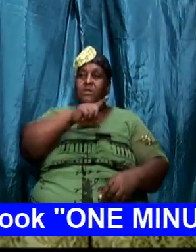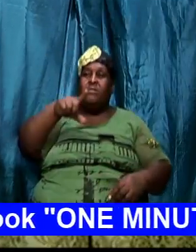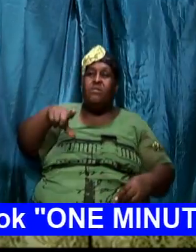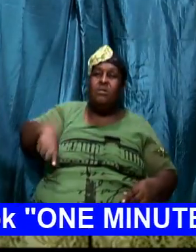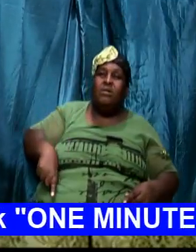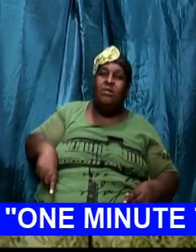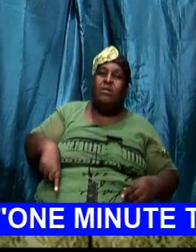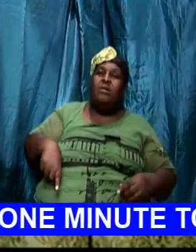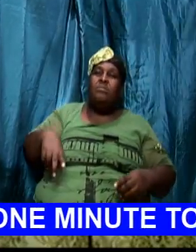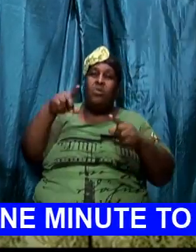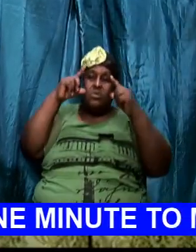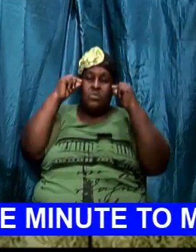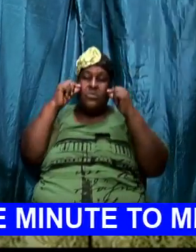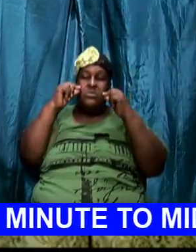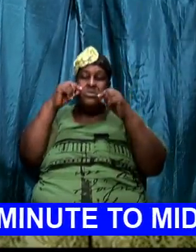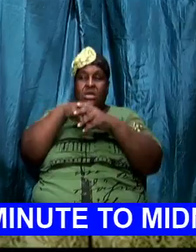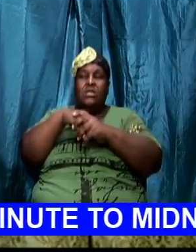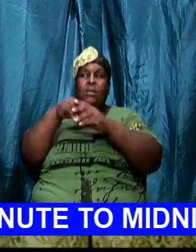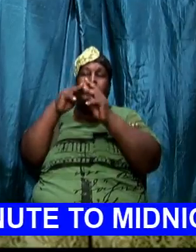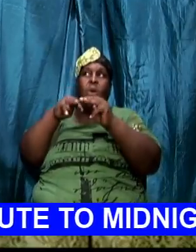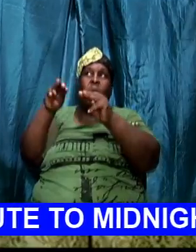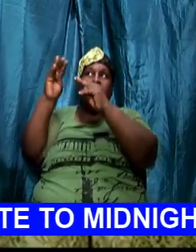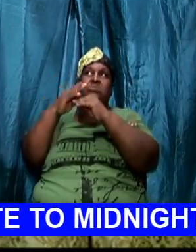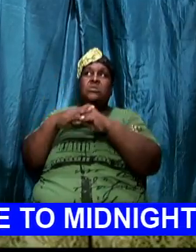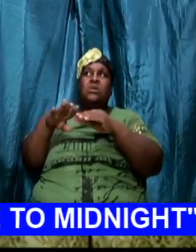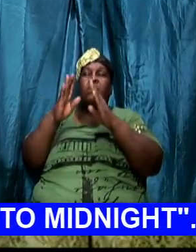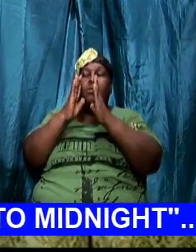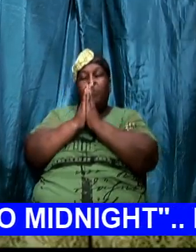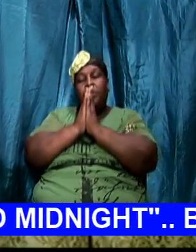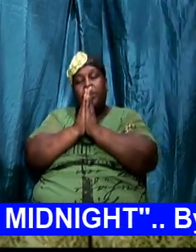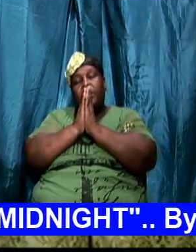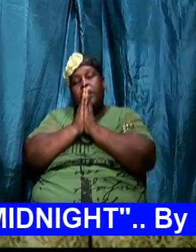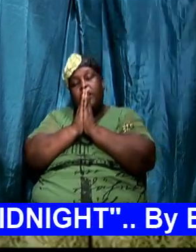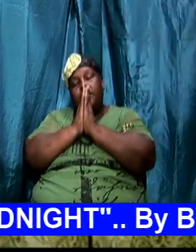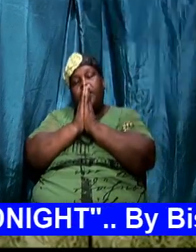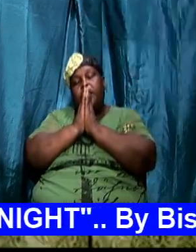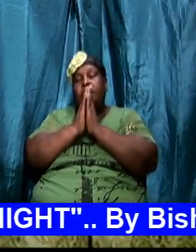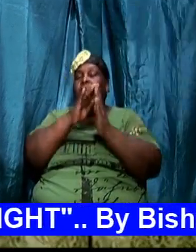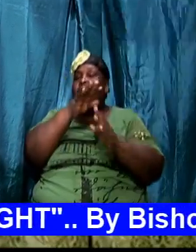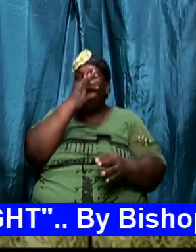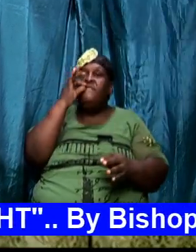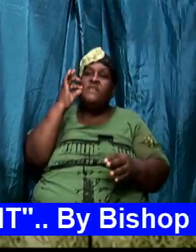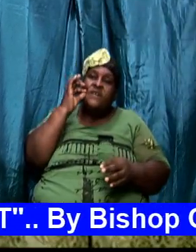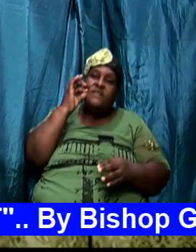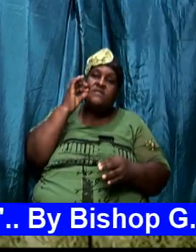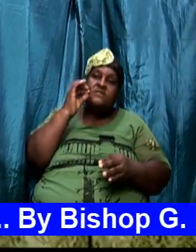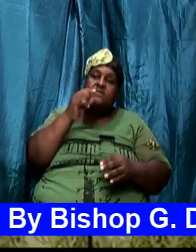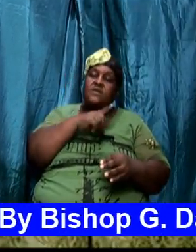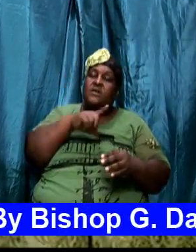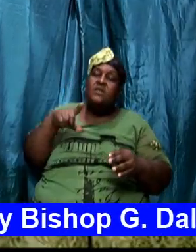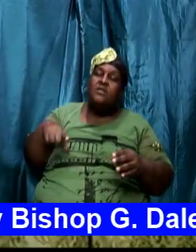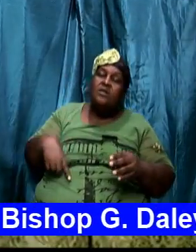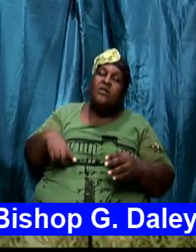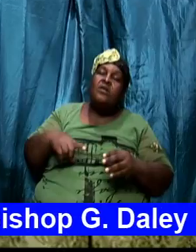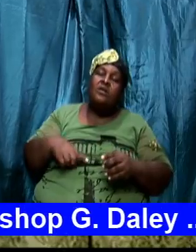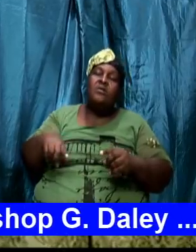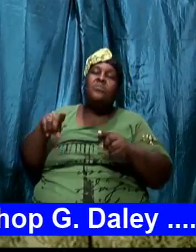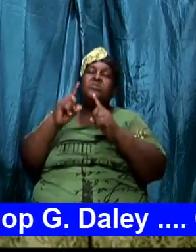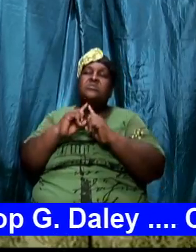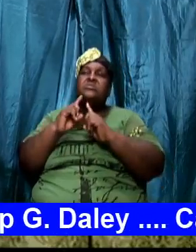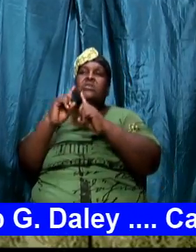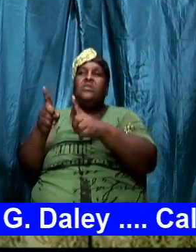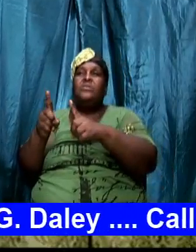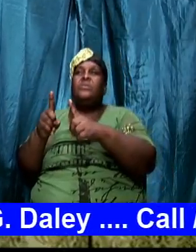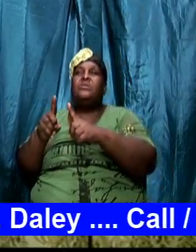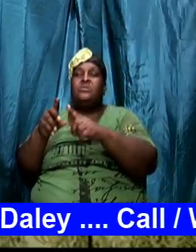there praying and he was there fasting and the Lord was directing him and the fingers